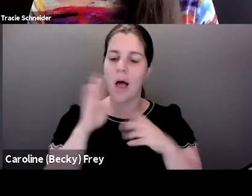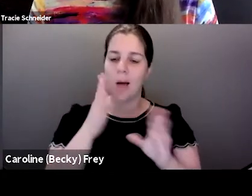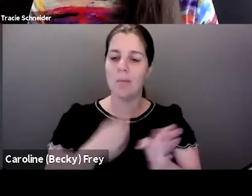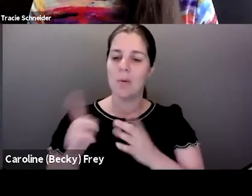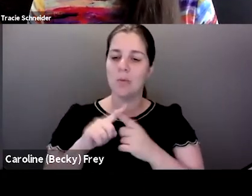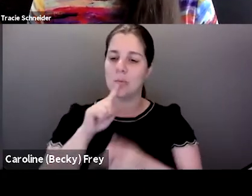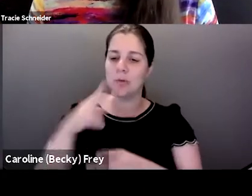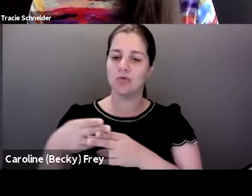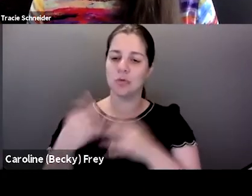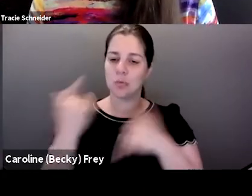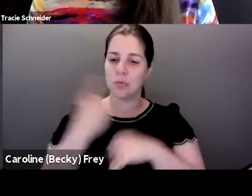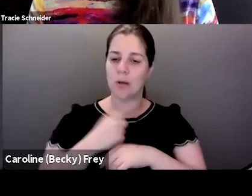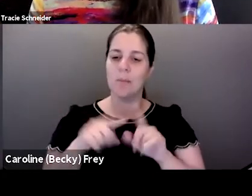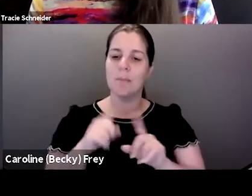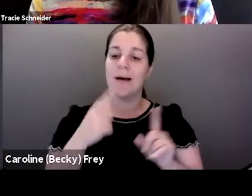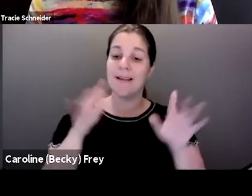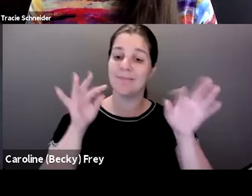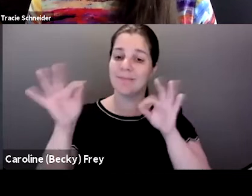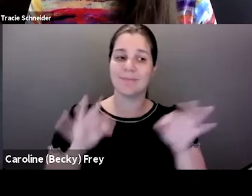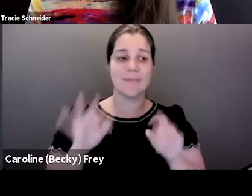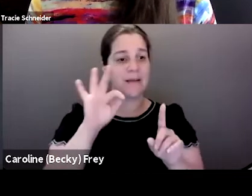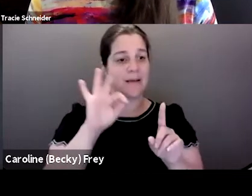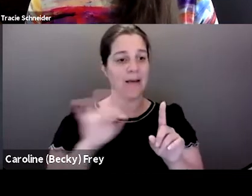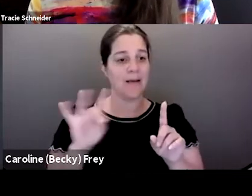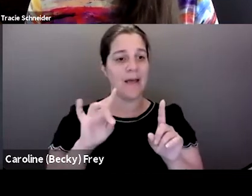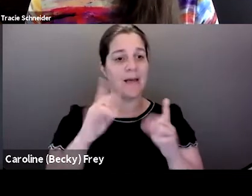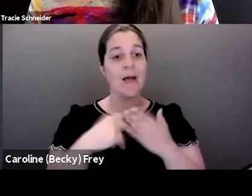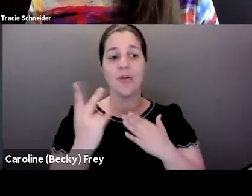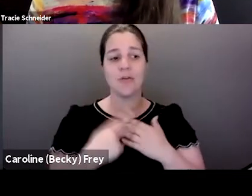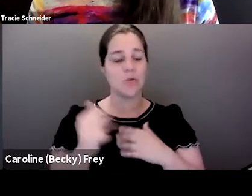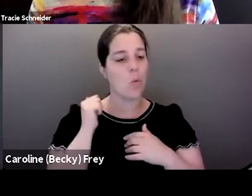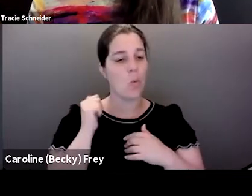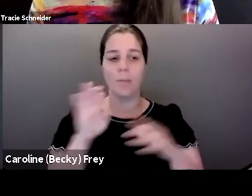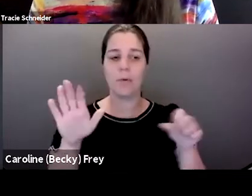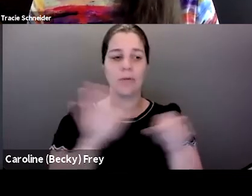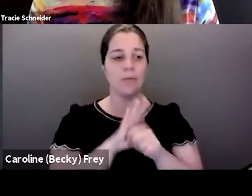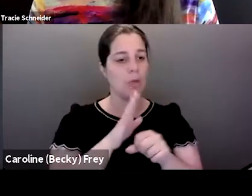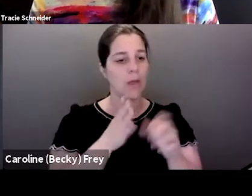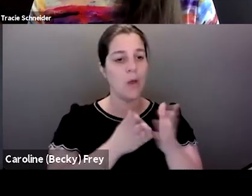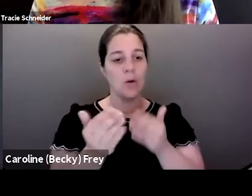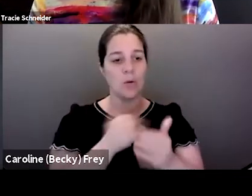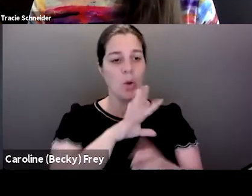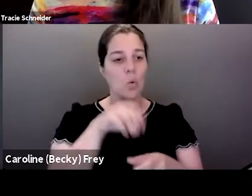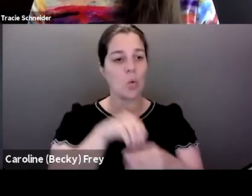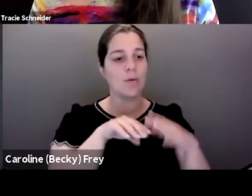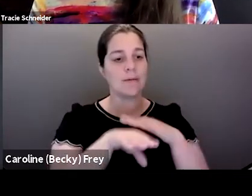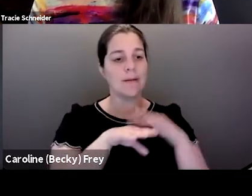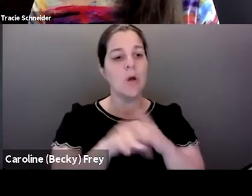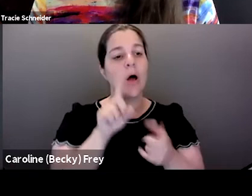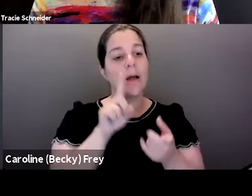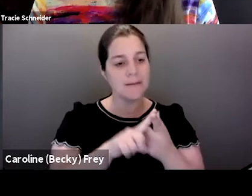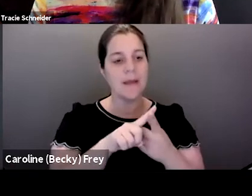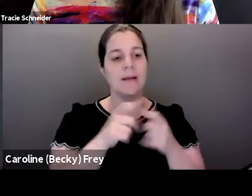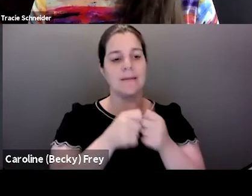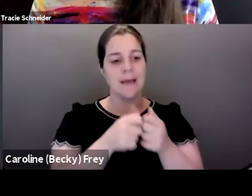that the 988 initiative will neither be truly inclusive nor fully accessible unless text message and direct video